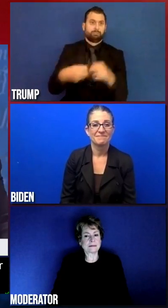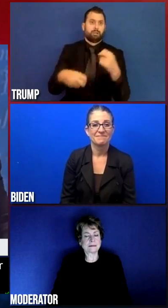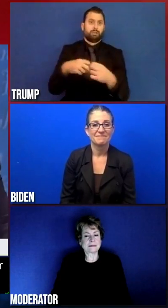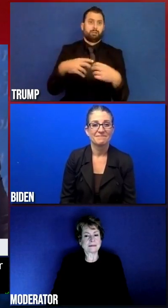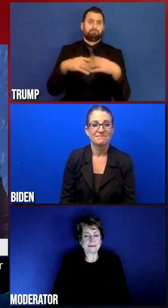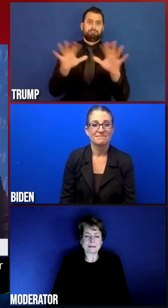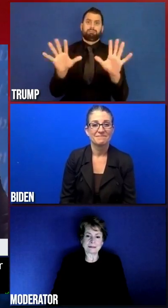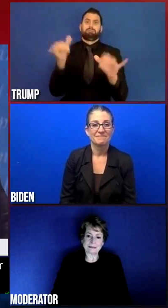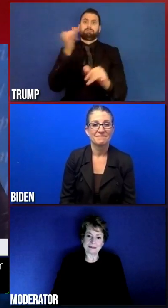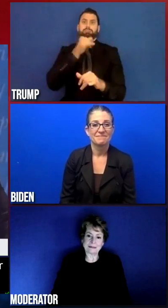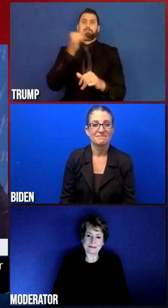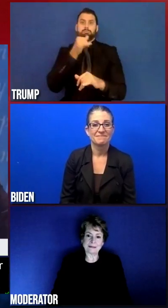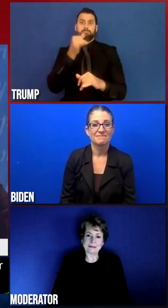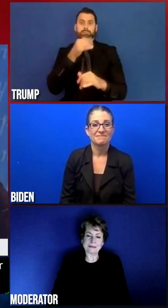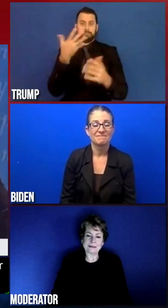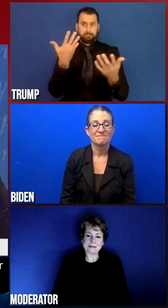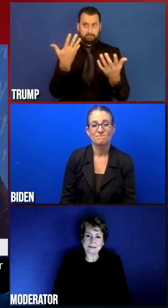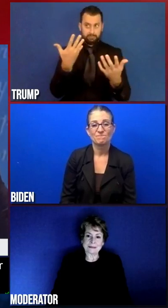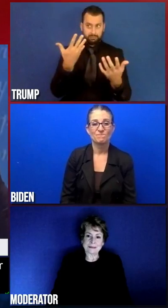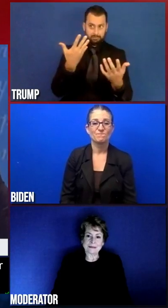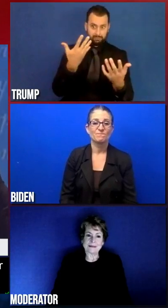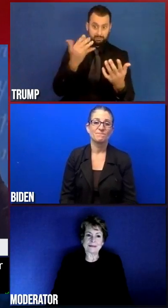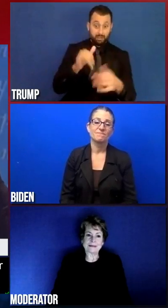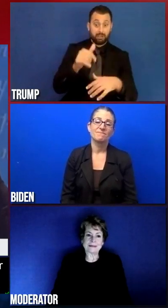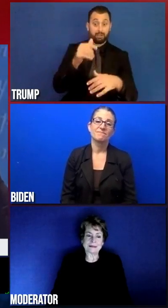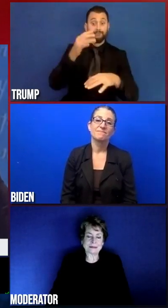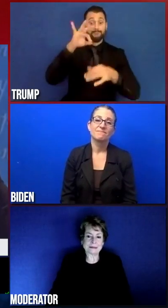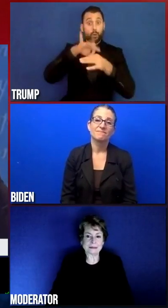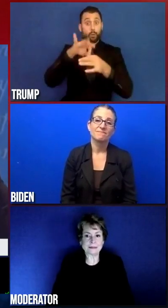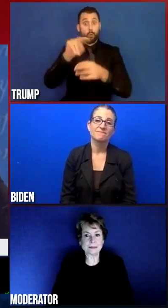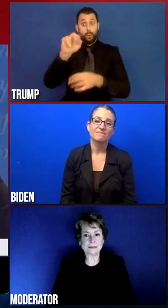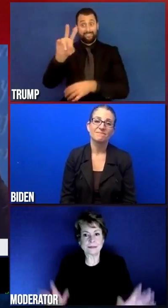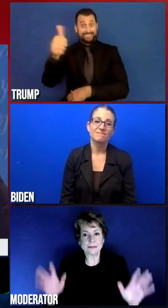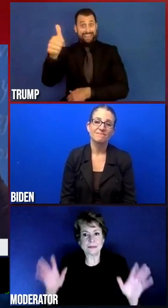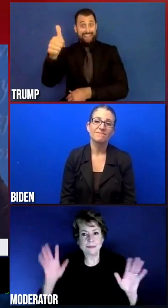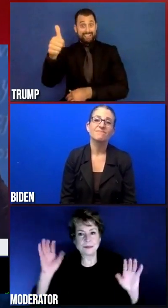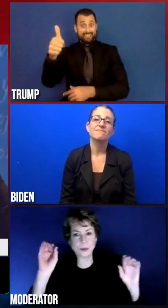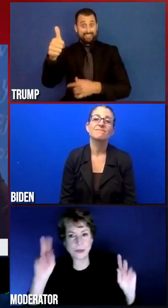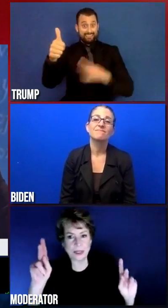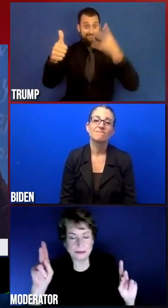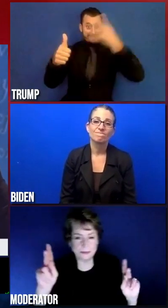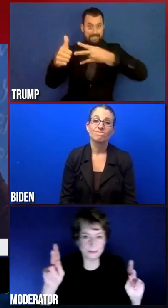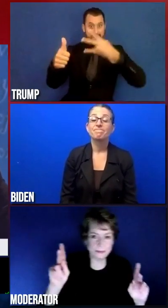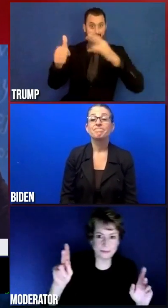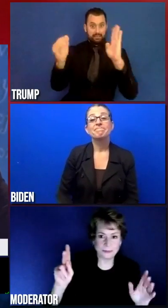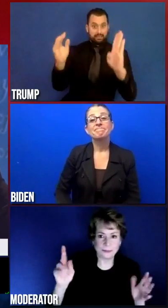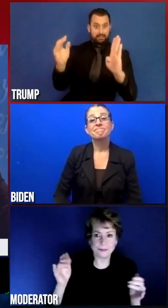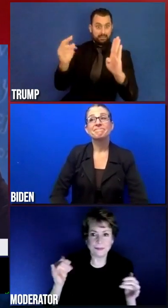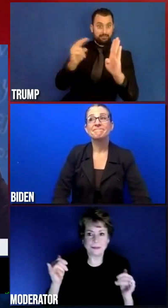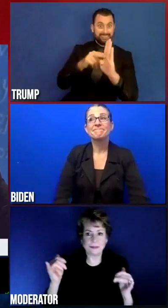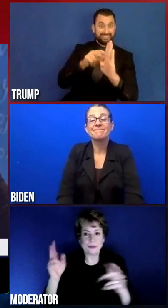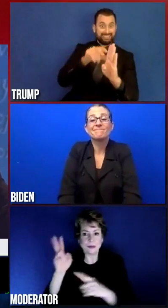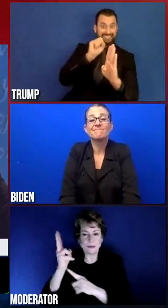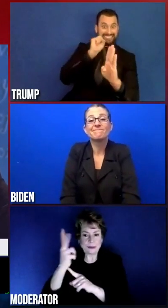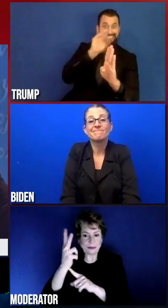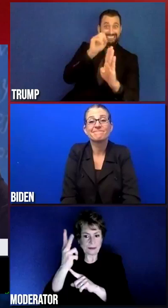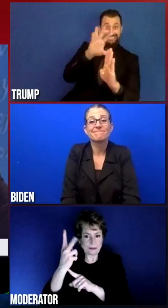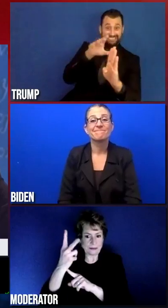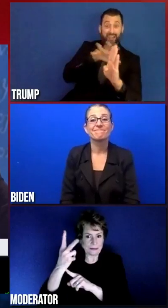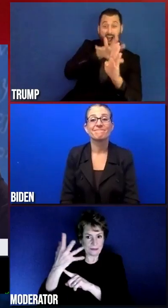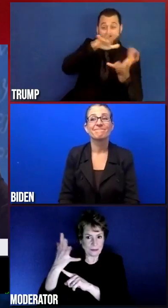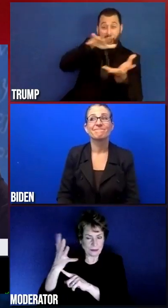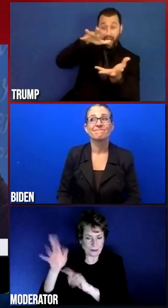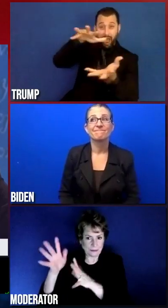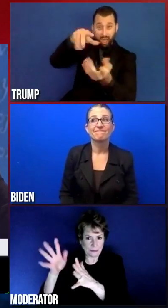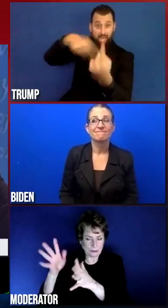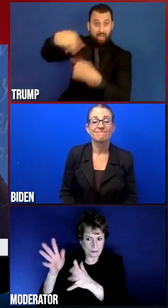theory, should have been announced. Okay. We have major states with that. Sir, all run by Democrats. 2 minutes is 2 minutes. All run by Democrats. It's President Trump, it's a